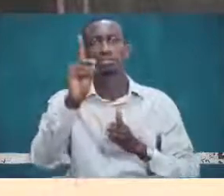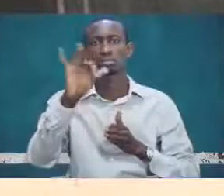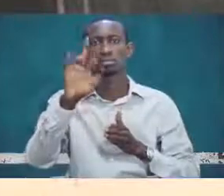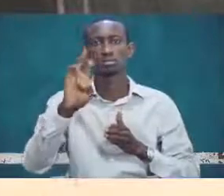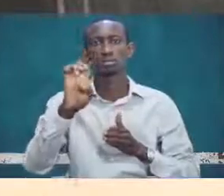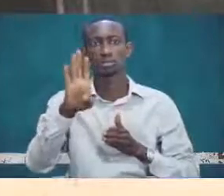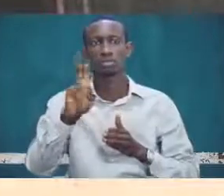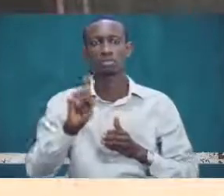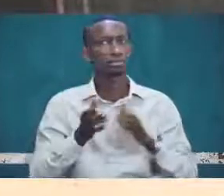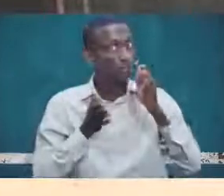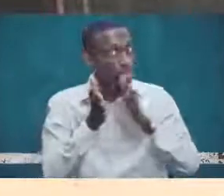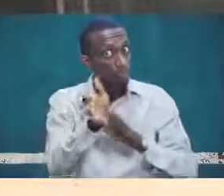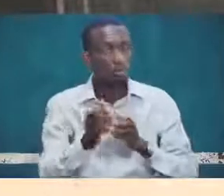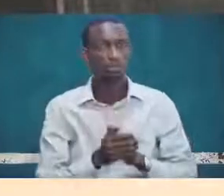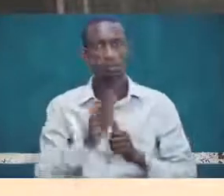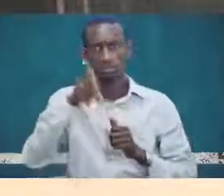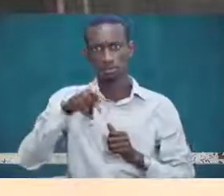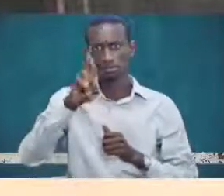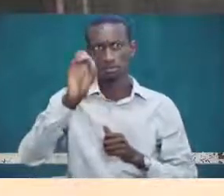Direct proportion.